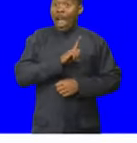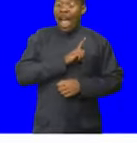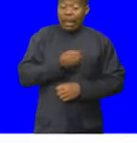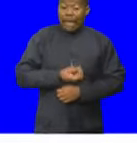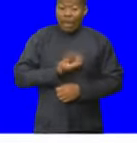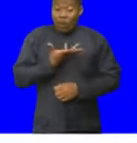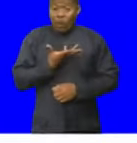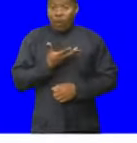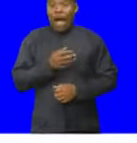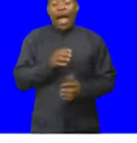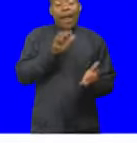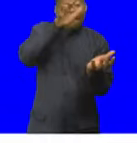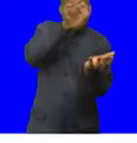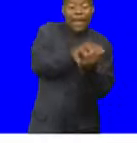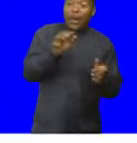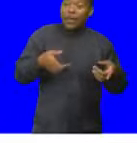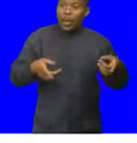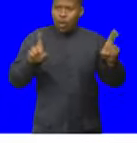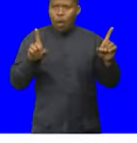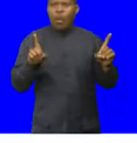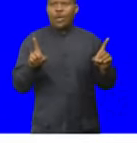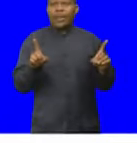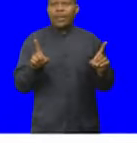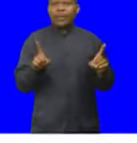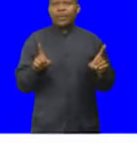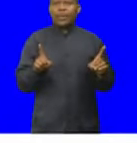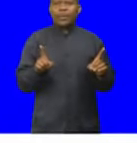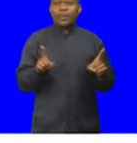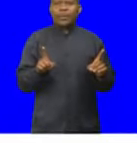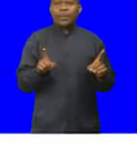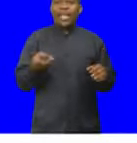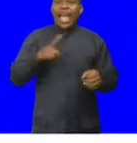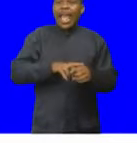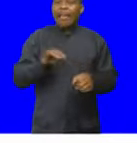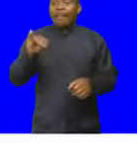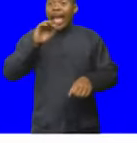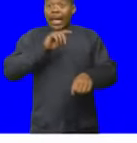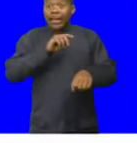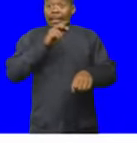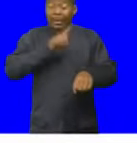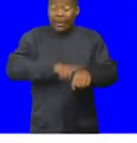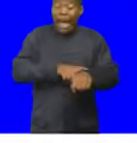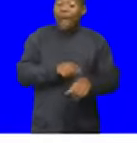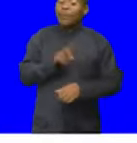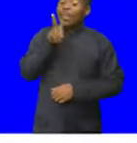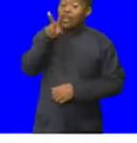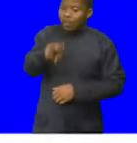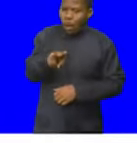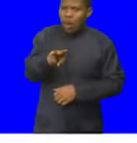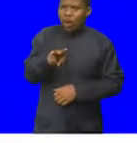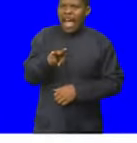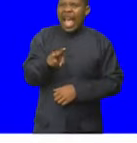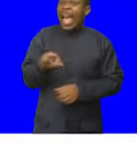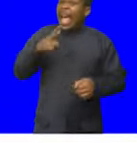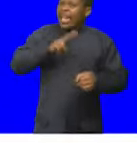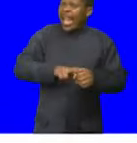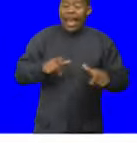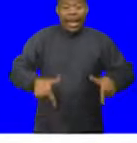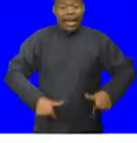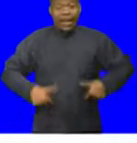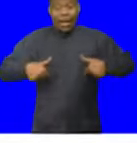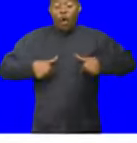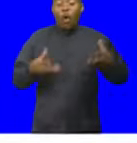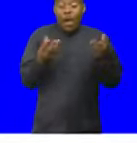siphile nalesilwane thina. Siyaqala nje ukusibona kuleli damu. Asisathi lokhu sisitawuthini kakhulu sisabela abantwana sisabela